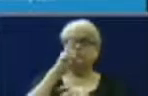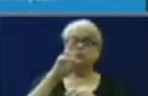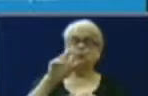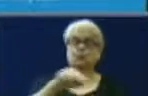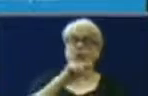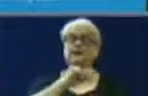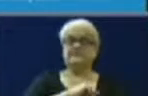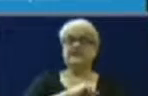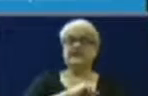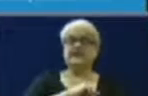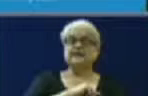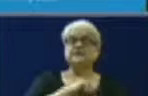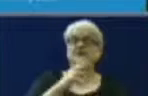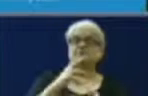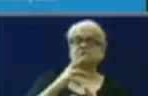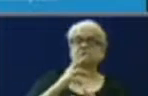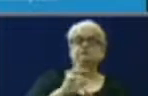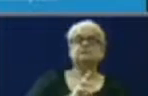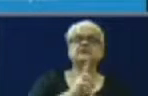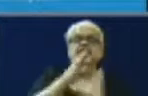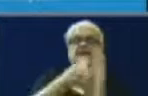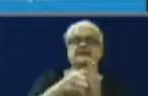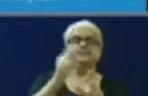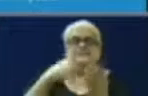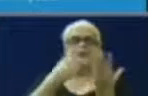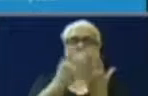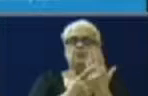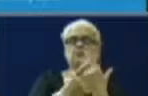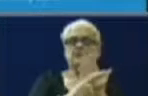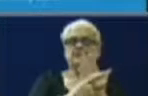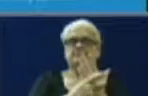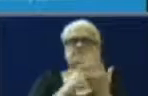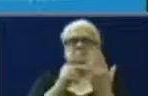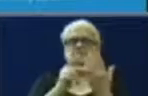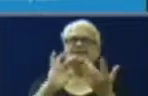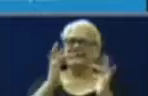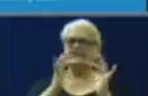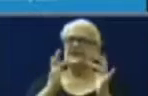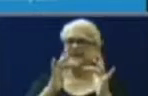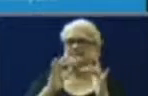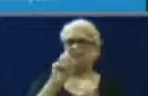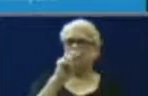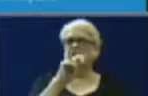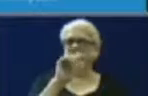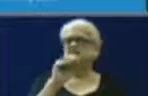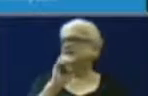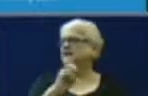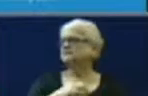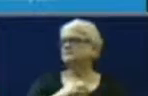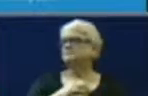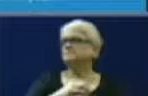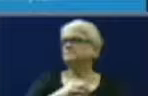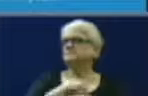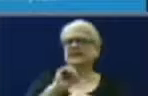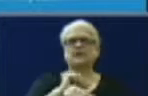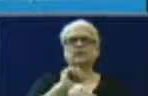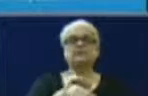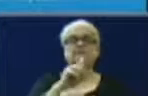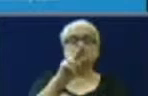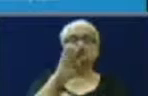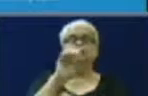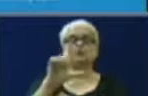qualify or they're in danger of dropping out, they can enroll in these programs through an online course and work towards dual credits for college